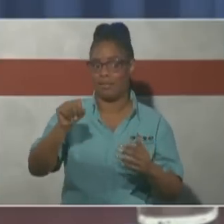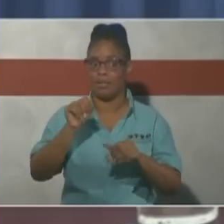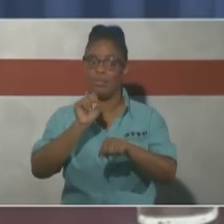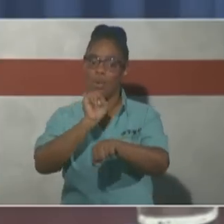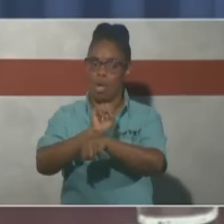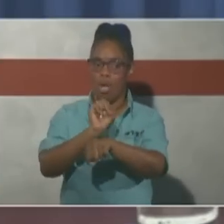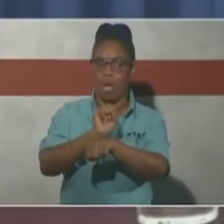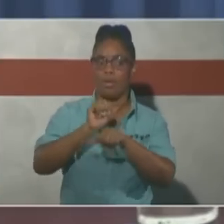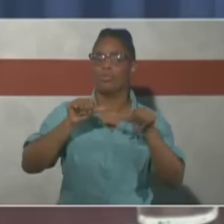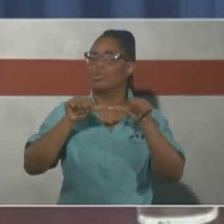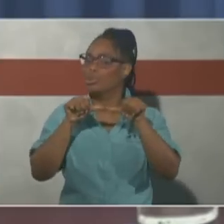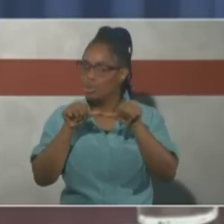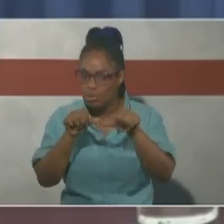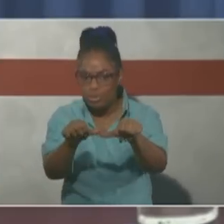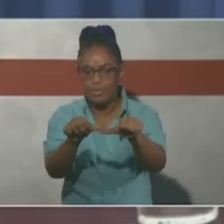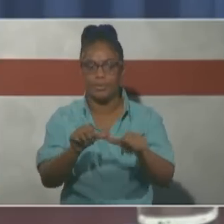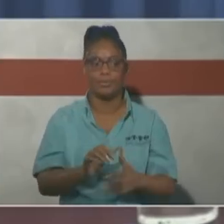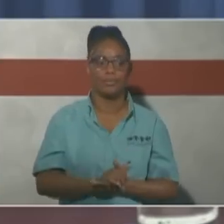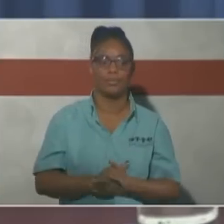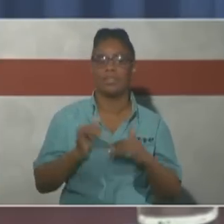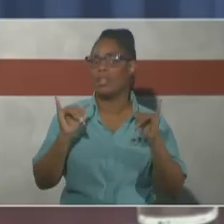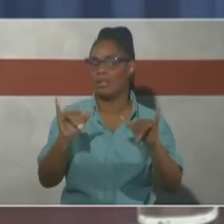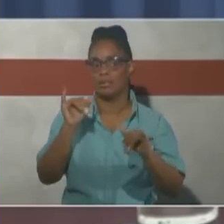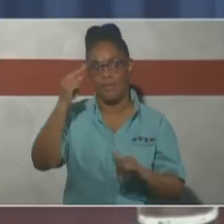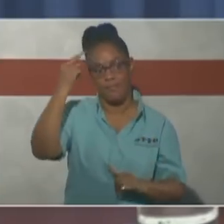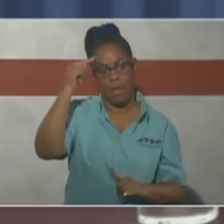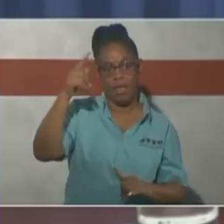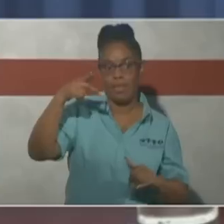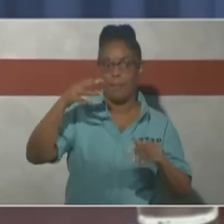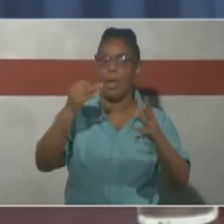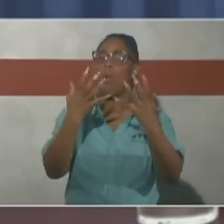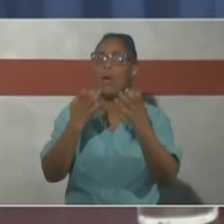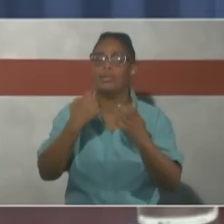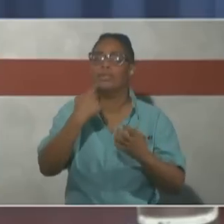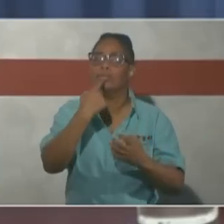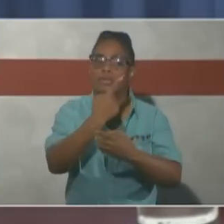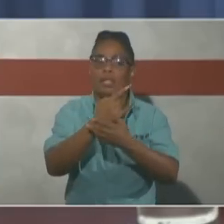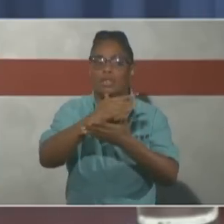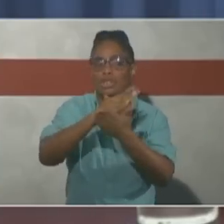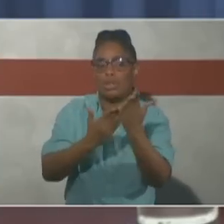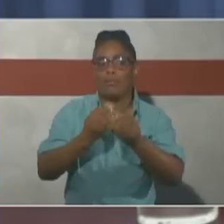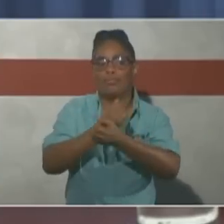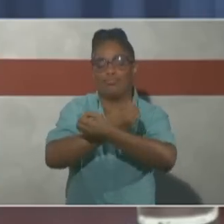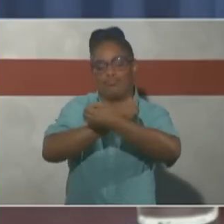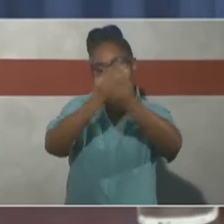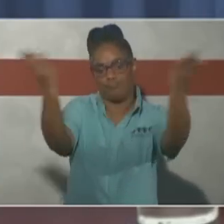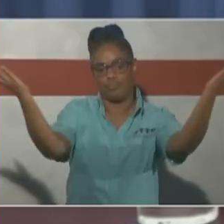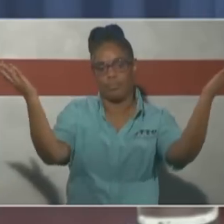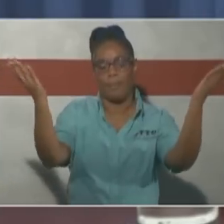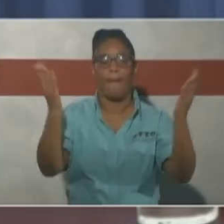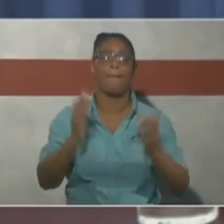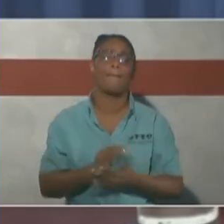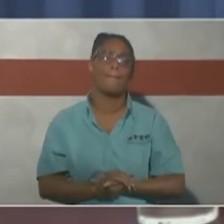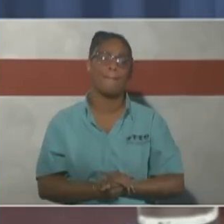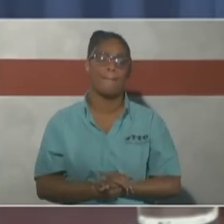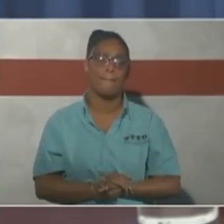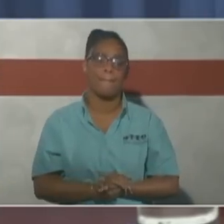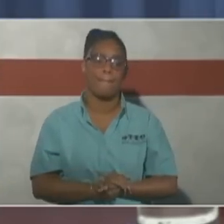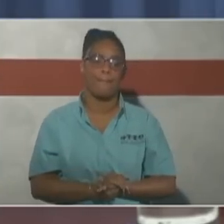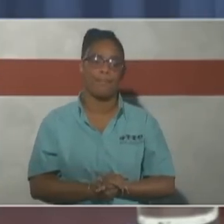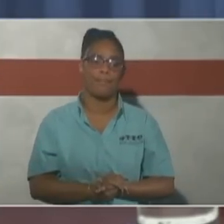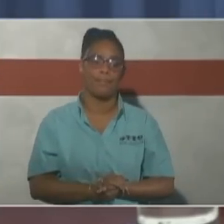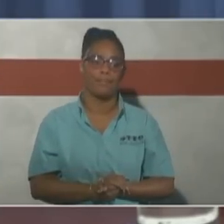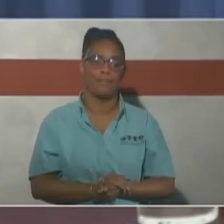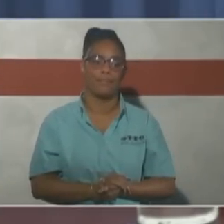Sinopharm, J&J, whatever, they work. And our local experience bears that out. Prime Minister,